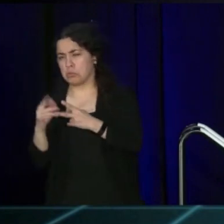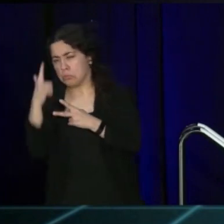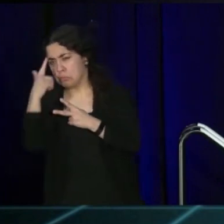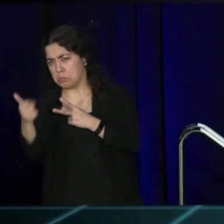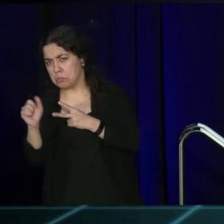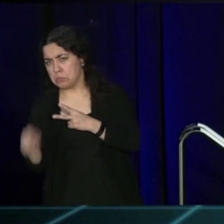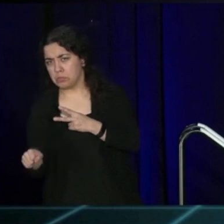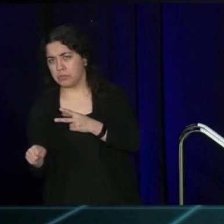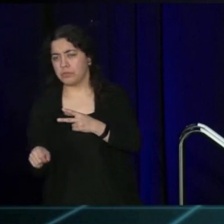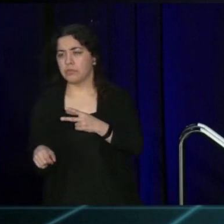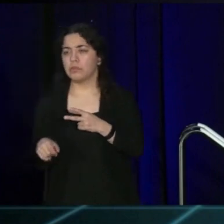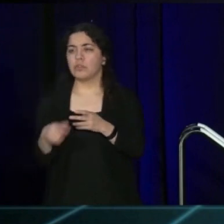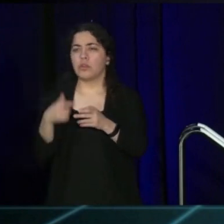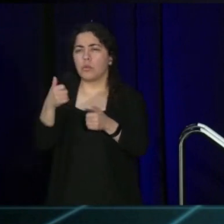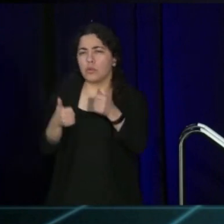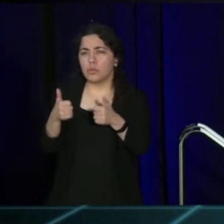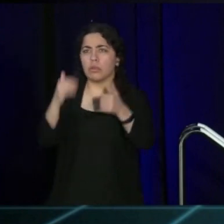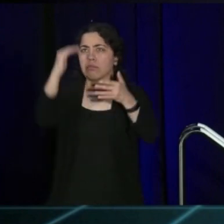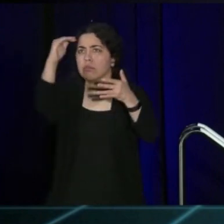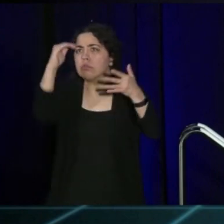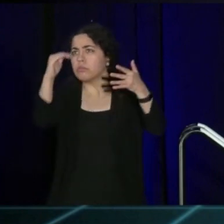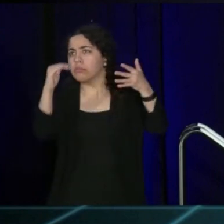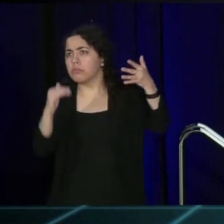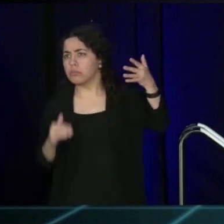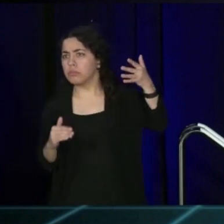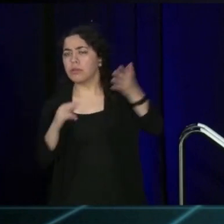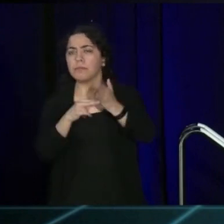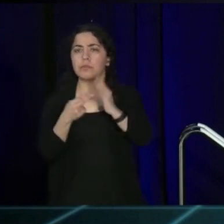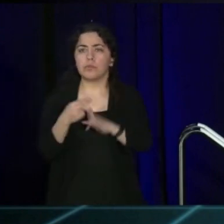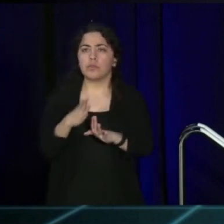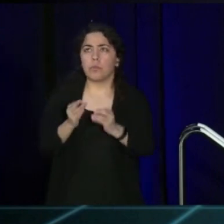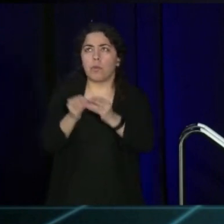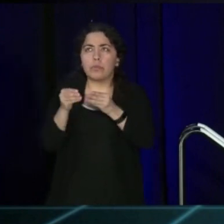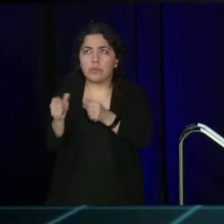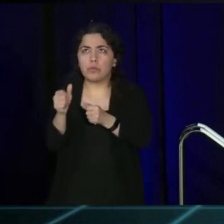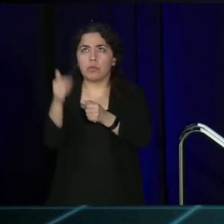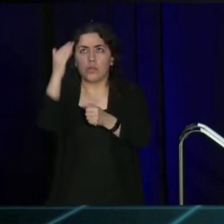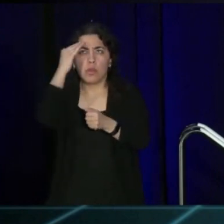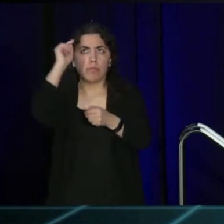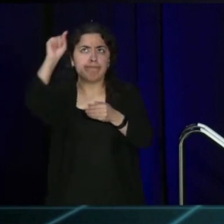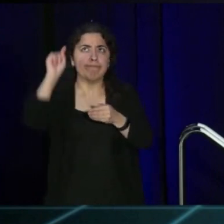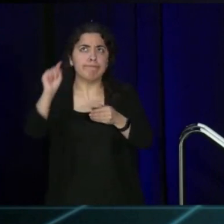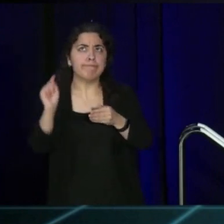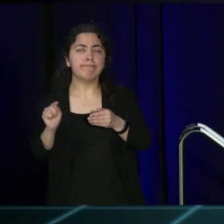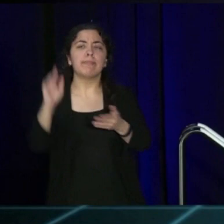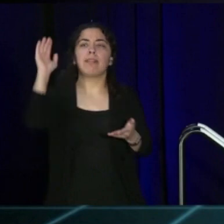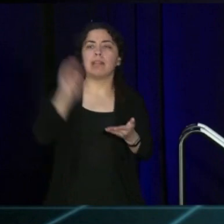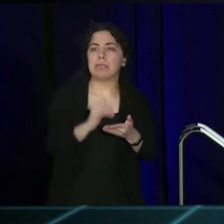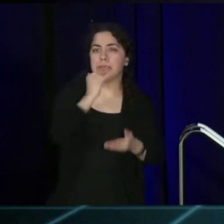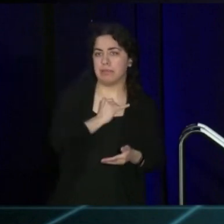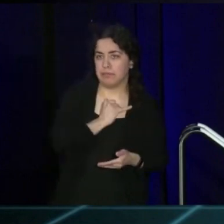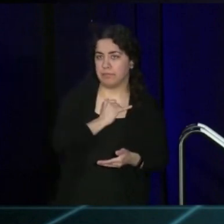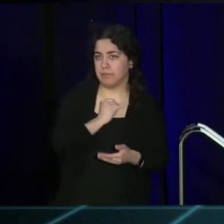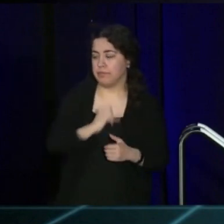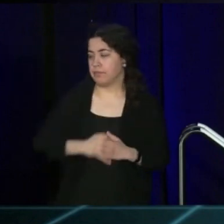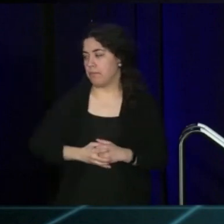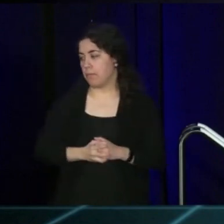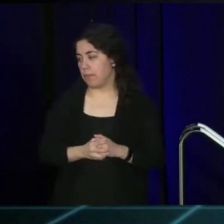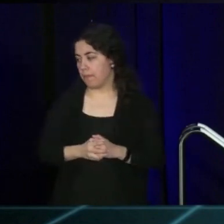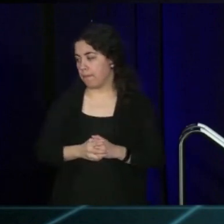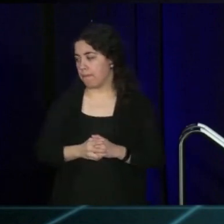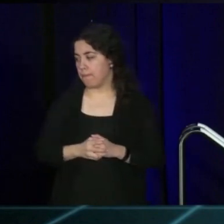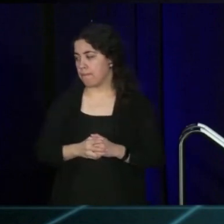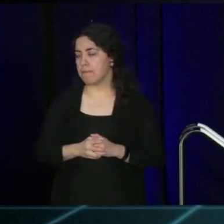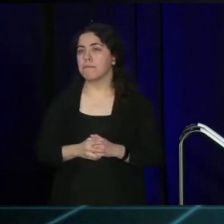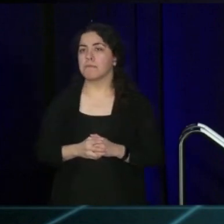indicating which is which, we can guide users through the process more smoothly and decrease the chance of mistakes. The most common way to mark